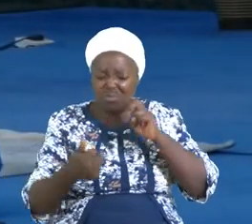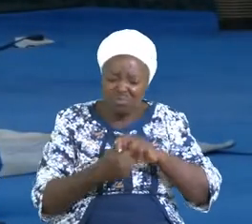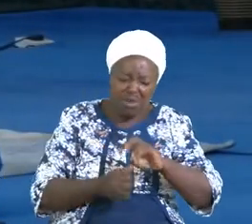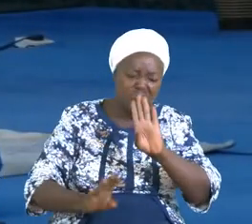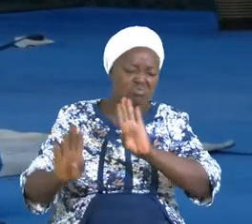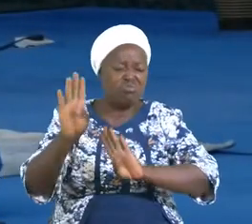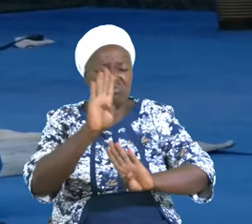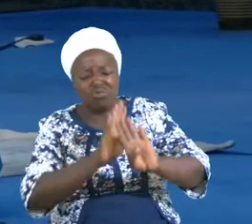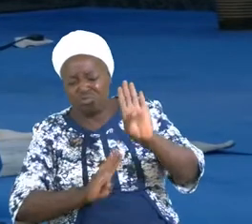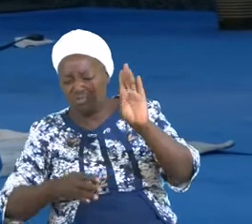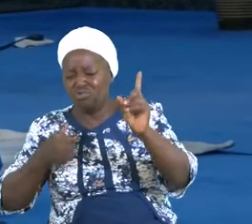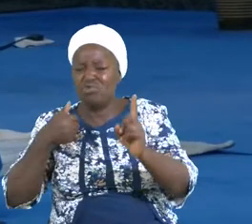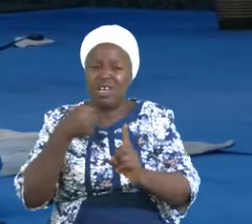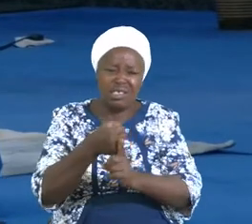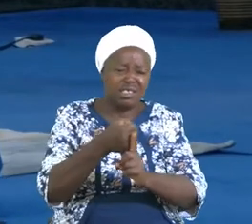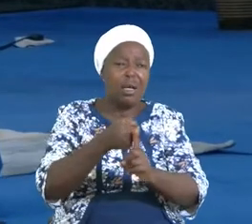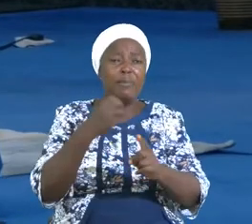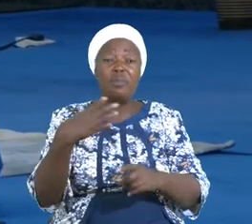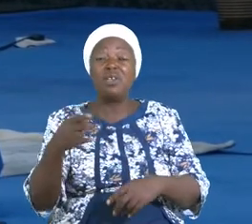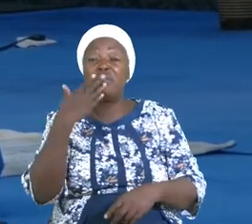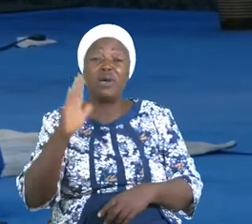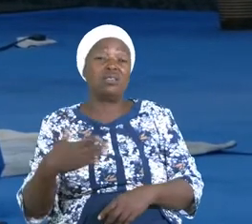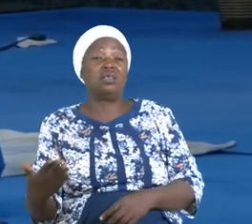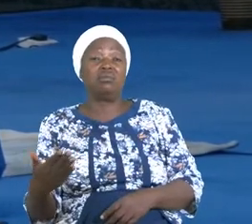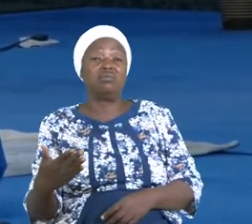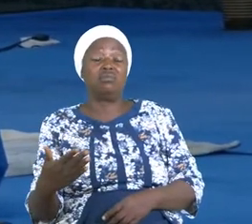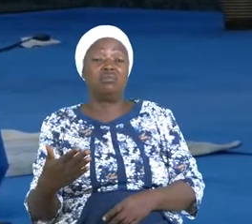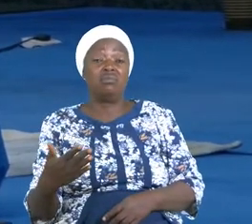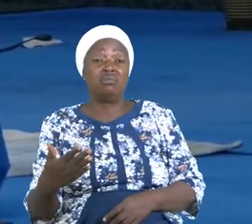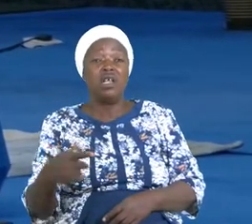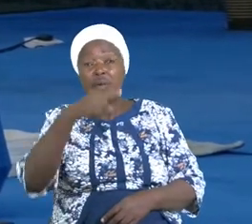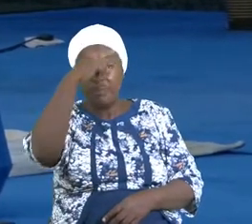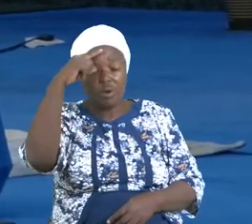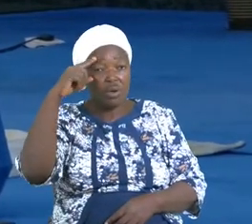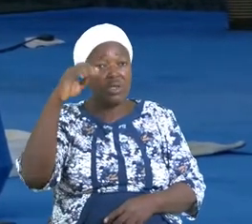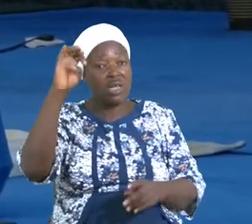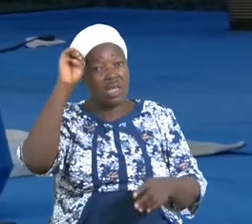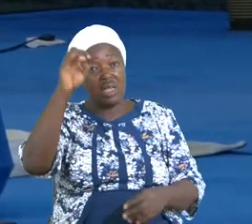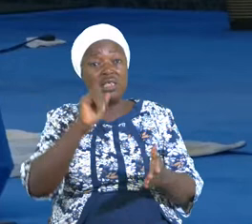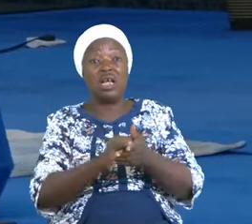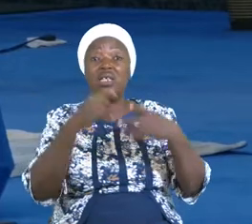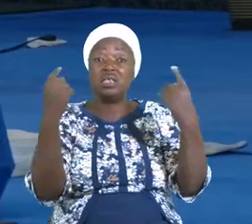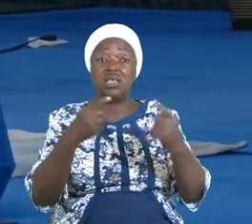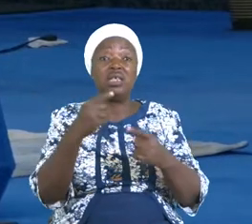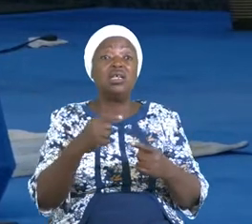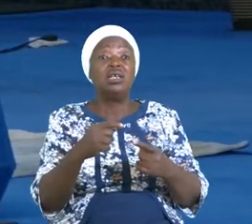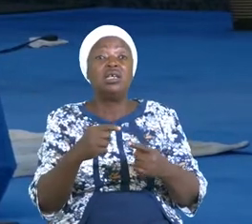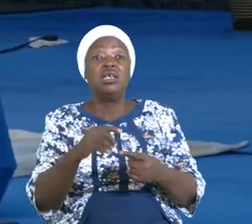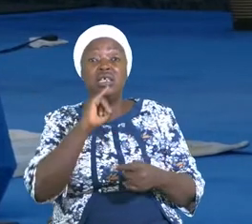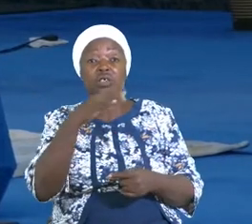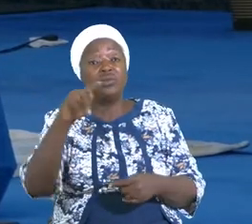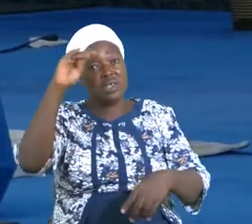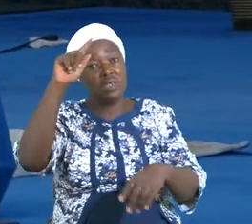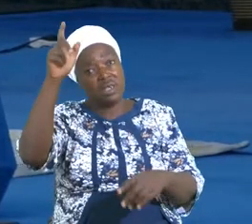accident, many, many bad things. Because he that sinneth, he that committeth sin, is of the